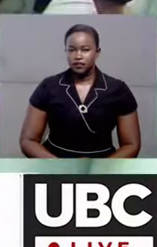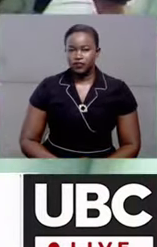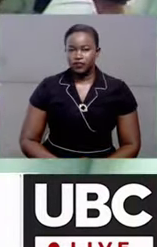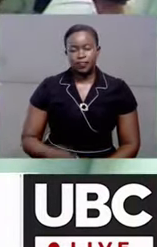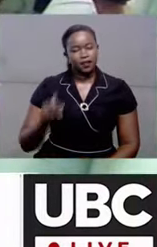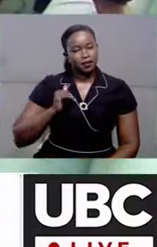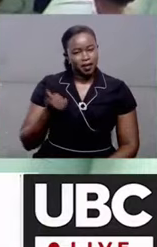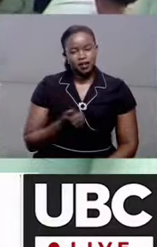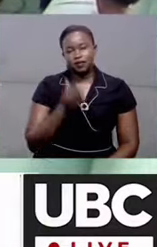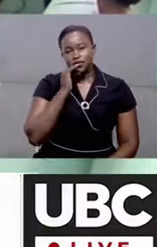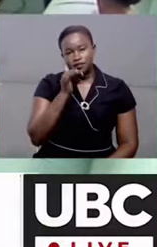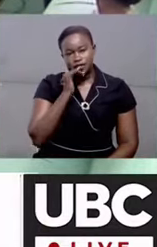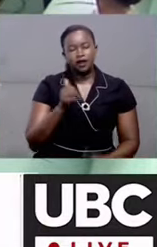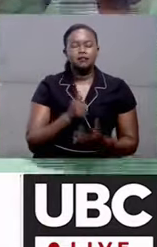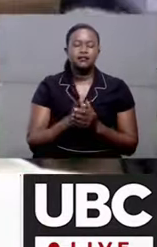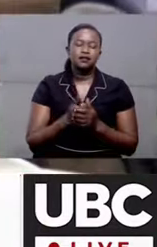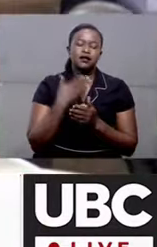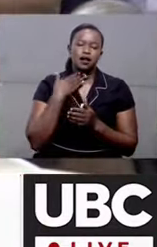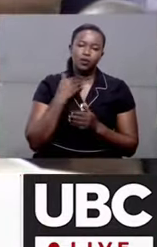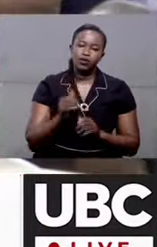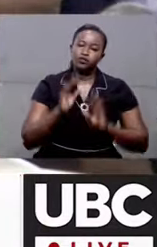Madam Speaker, I want to appreciate